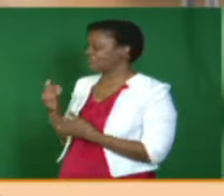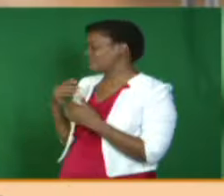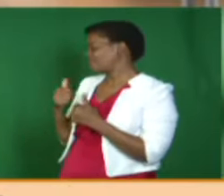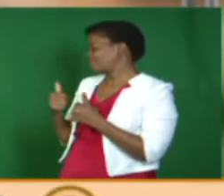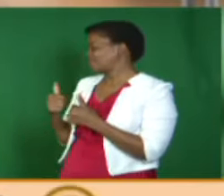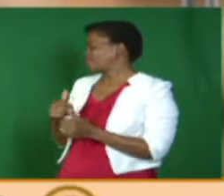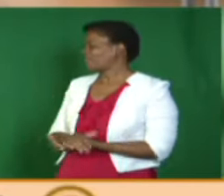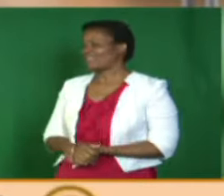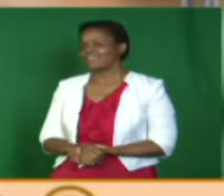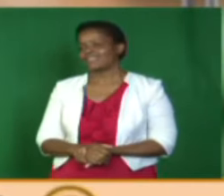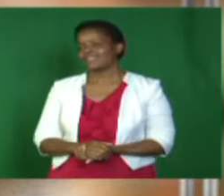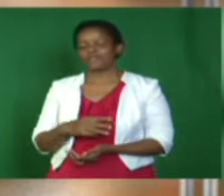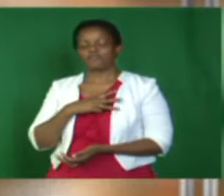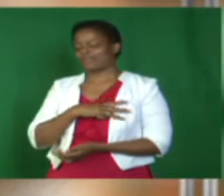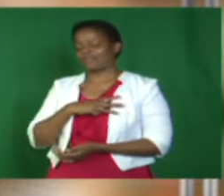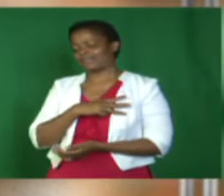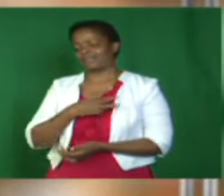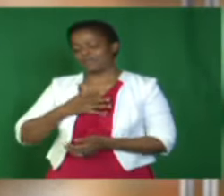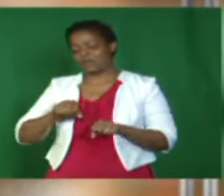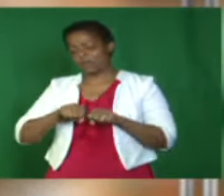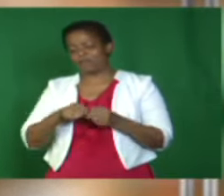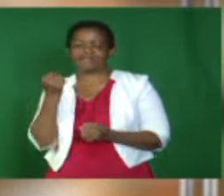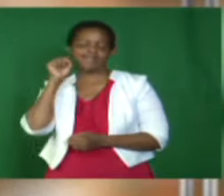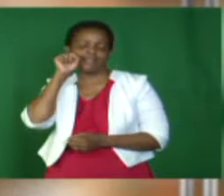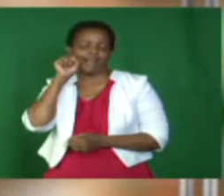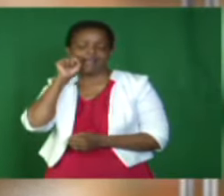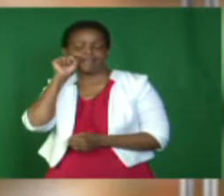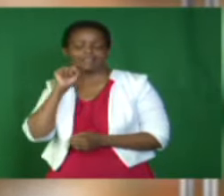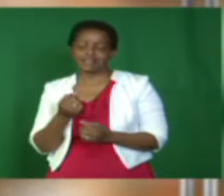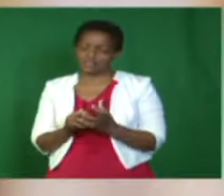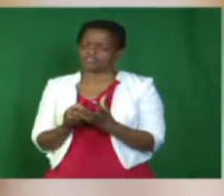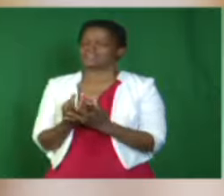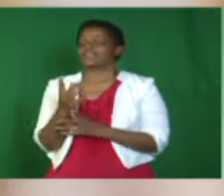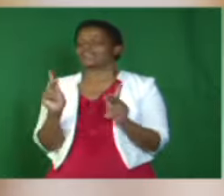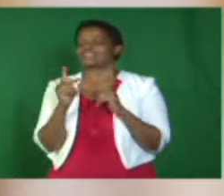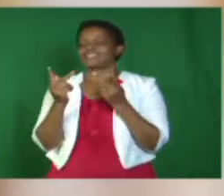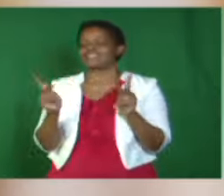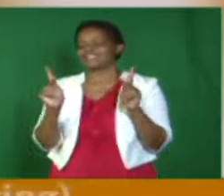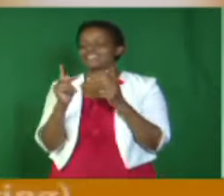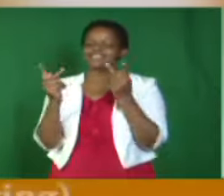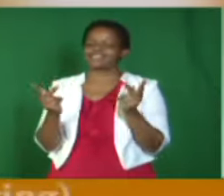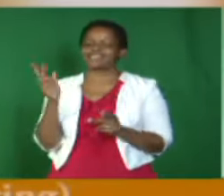you kindly, you know, just to break the ice, give the viewer a bit of, you know, the voice. Oh, no.